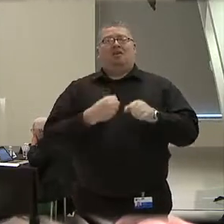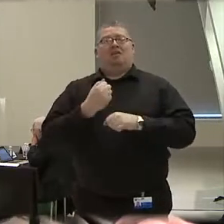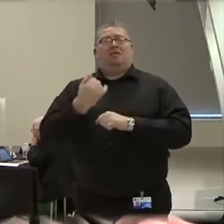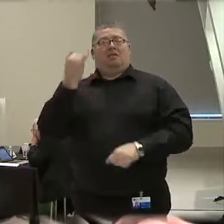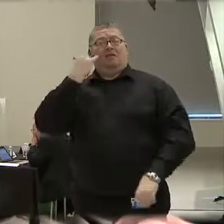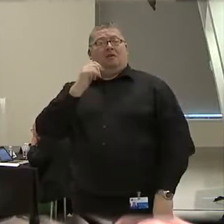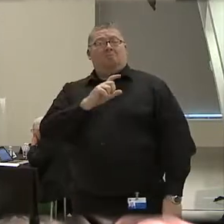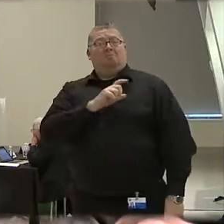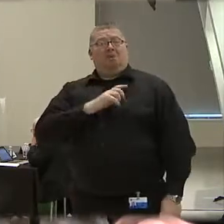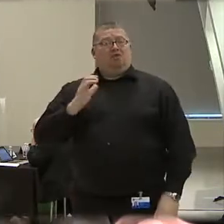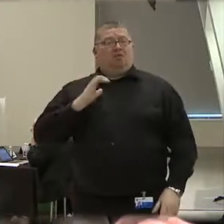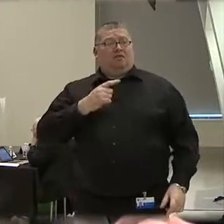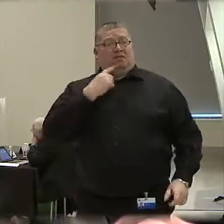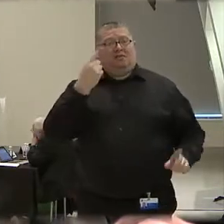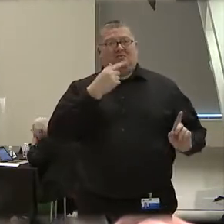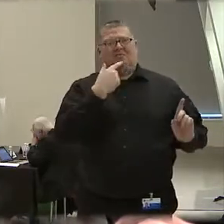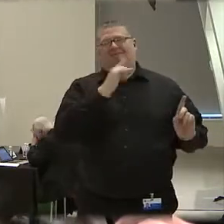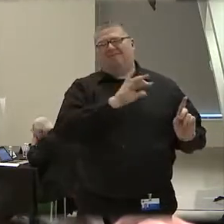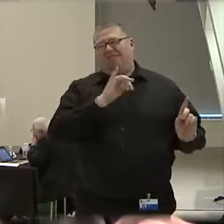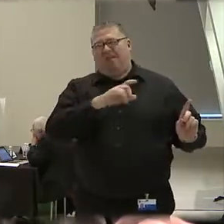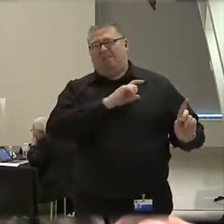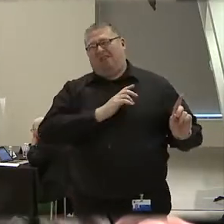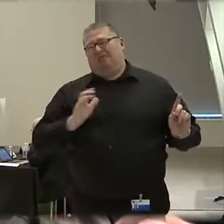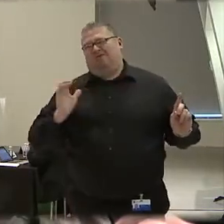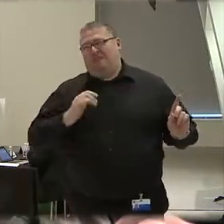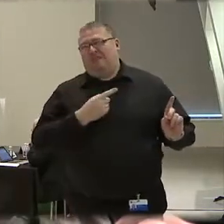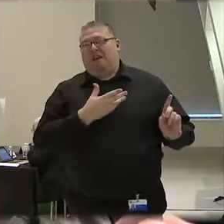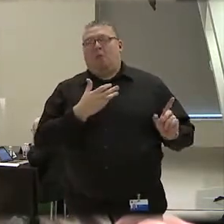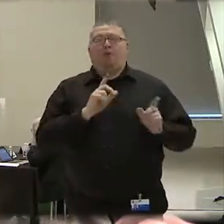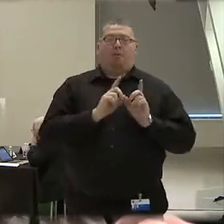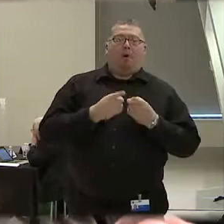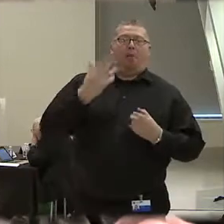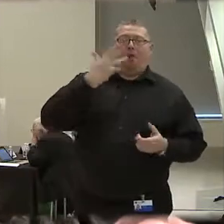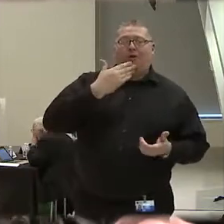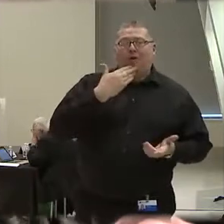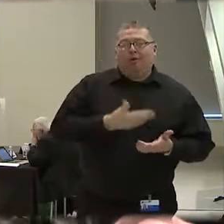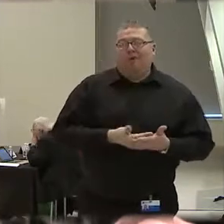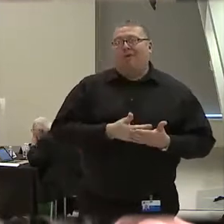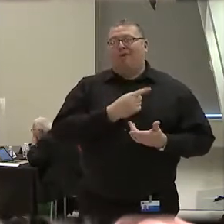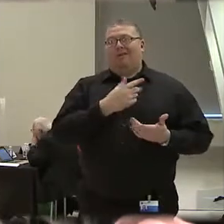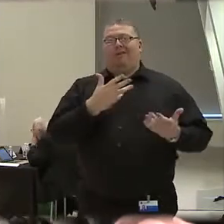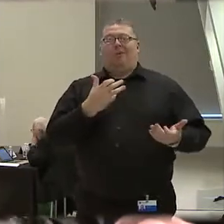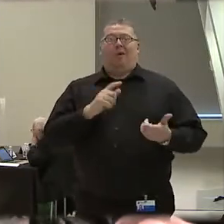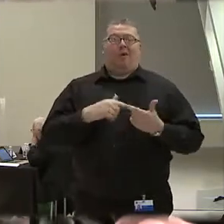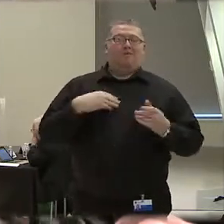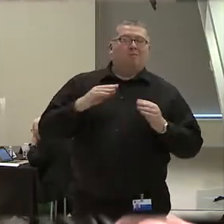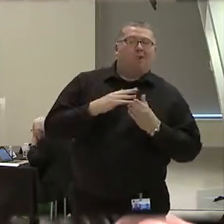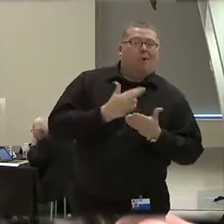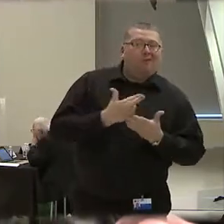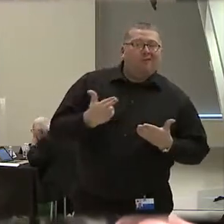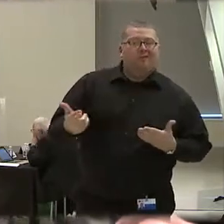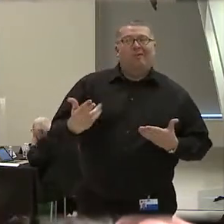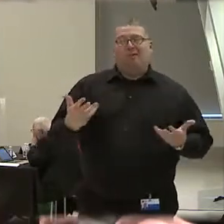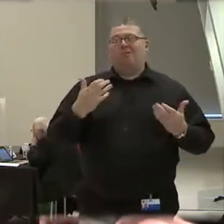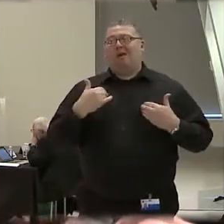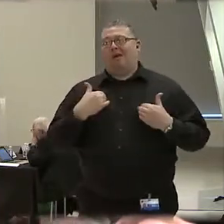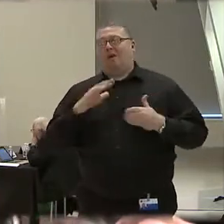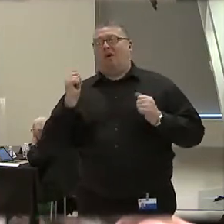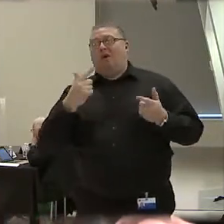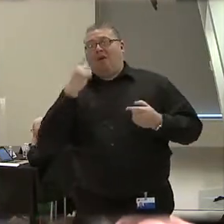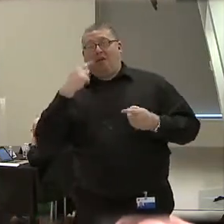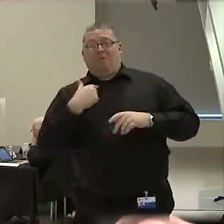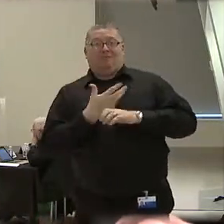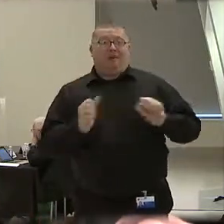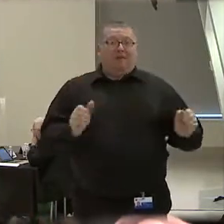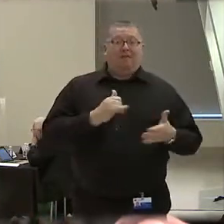says something, everybody goes, well, that's the police chief. You know, he wants the department to look good. He wants more resources. He wants us to all think we're safe.